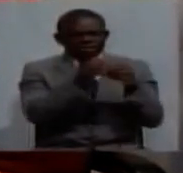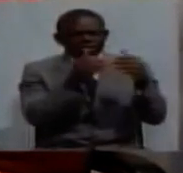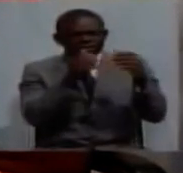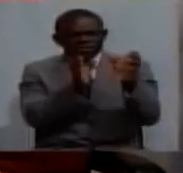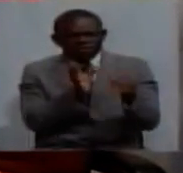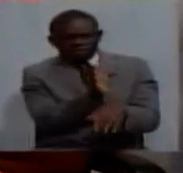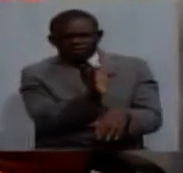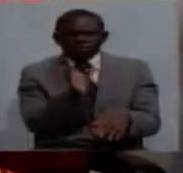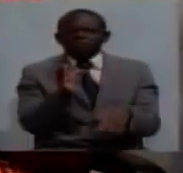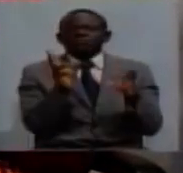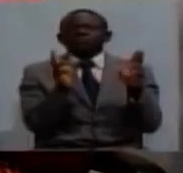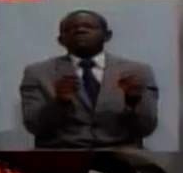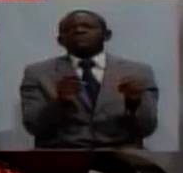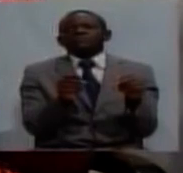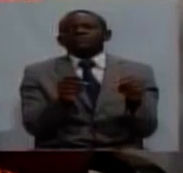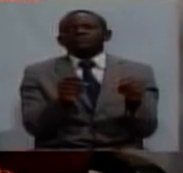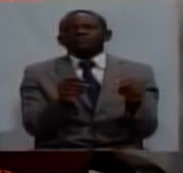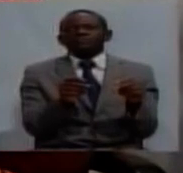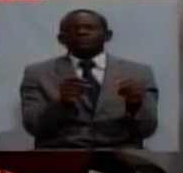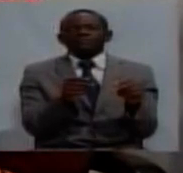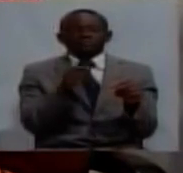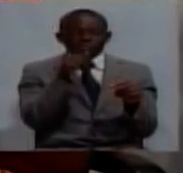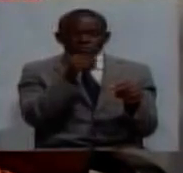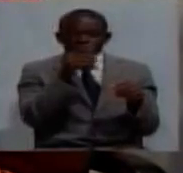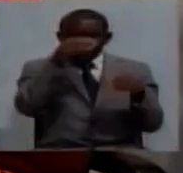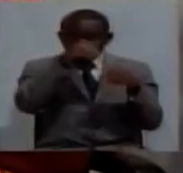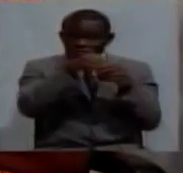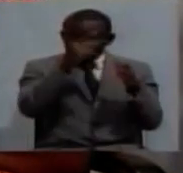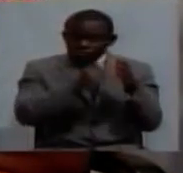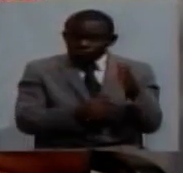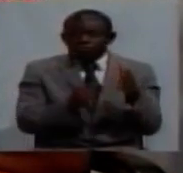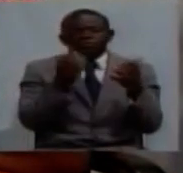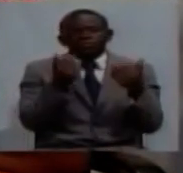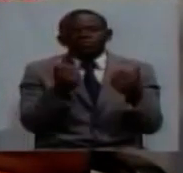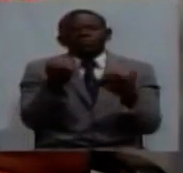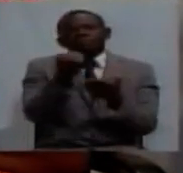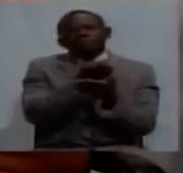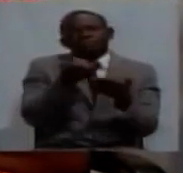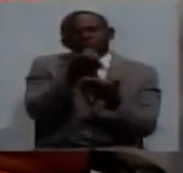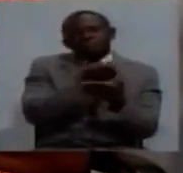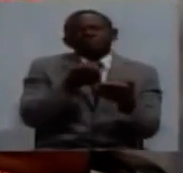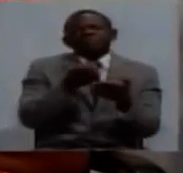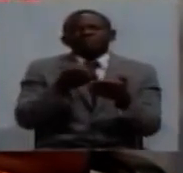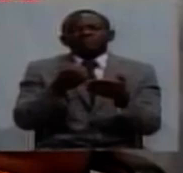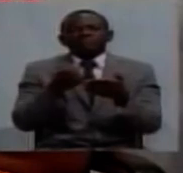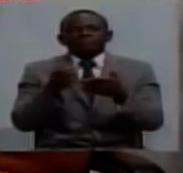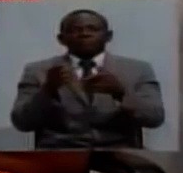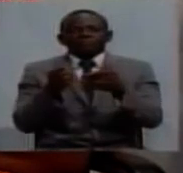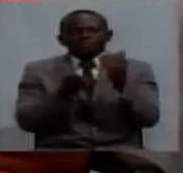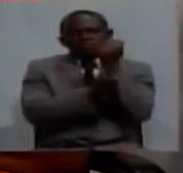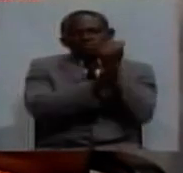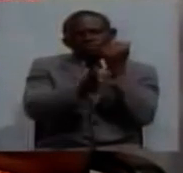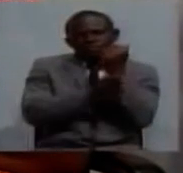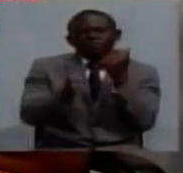be economic diversification and job creation. Then you say, who else has a role to play in